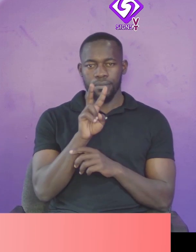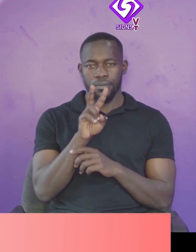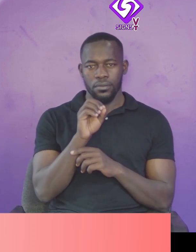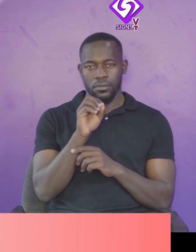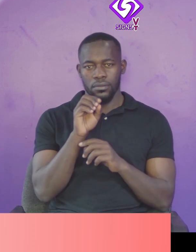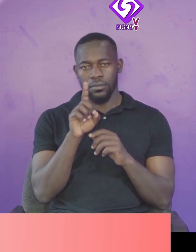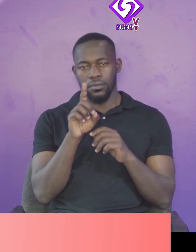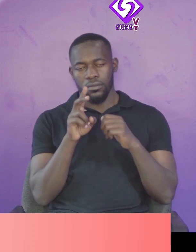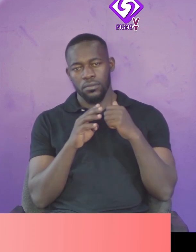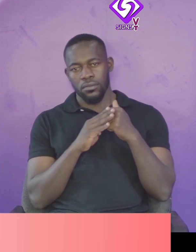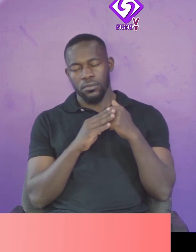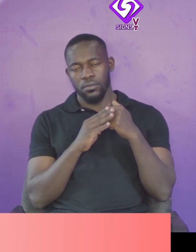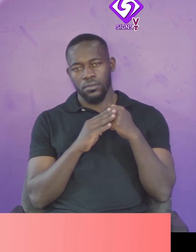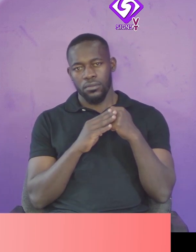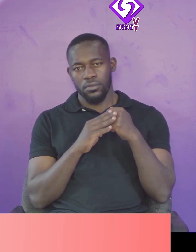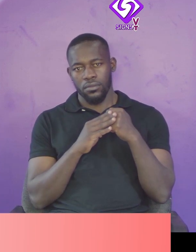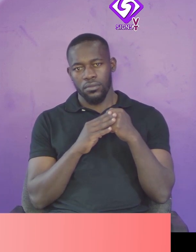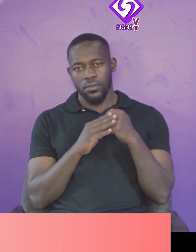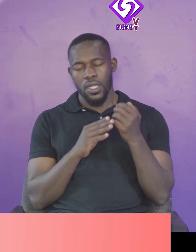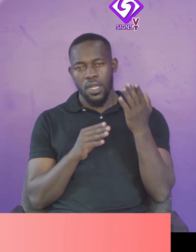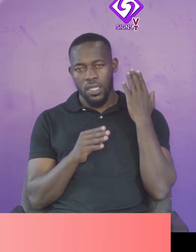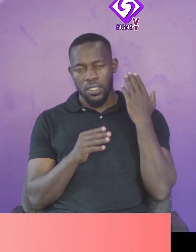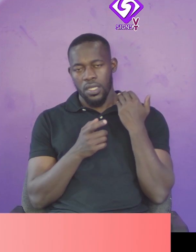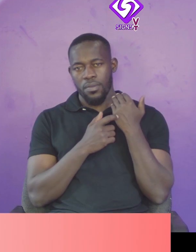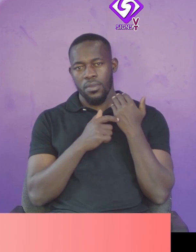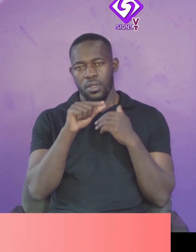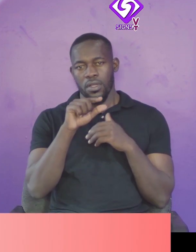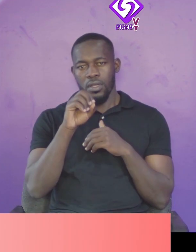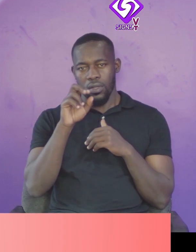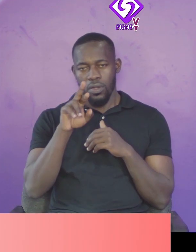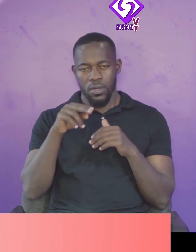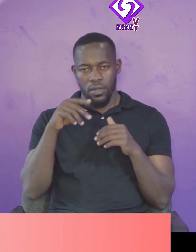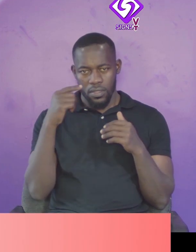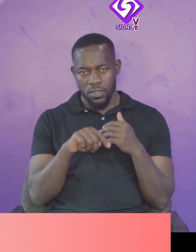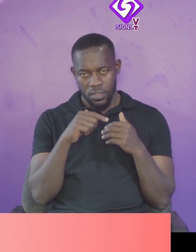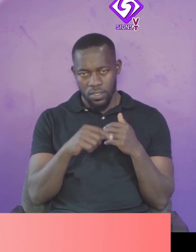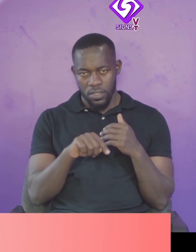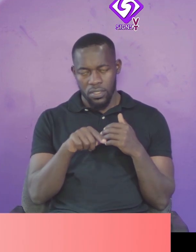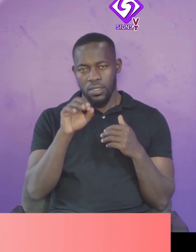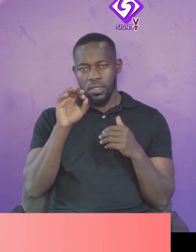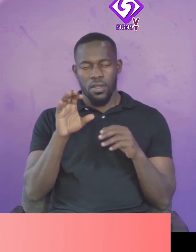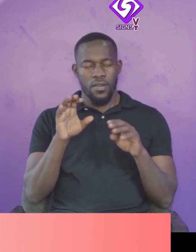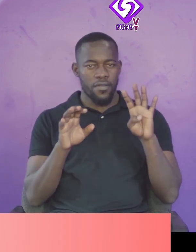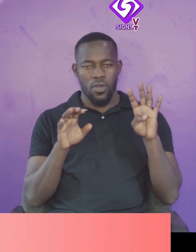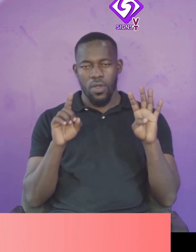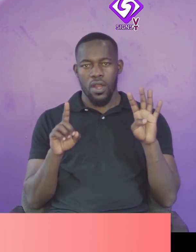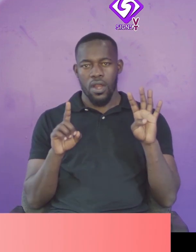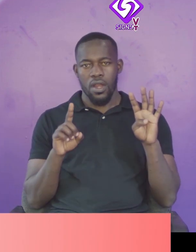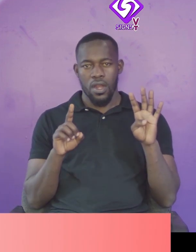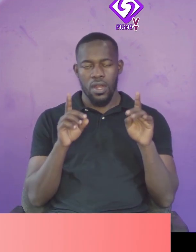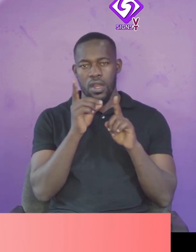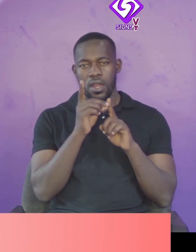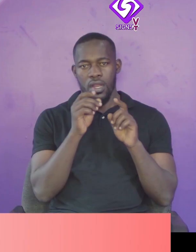2019. That the last time Gor Mahia beat AFC Leopards many goals was 4-1, and that was on